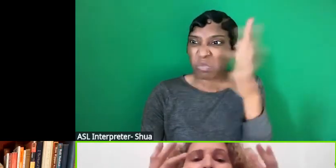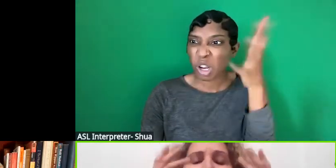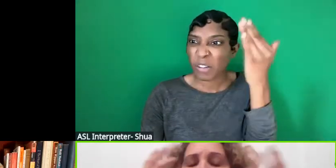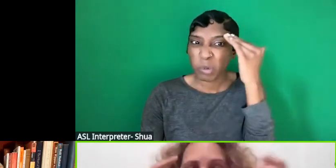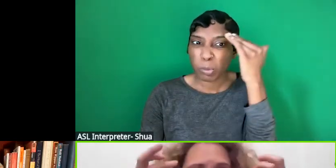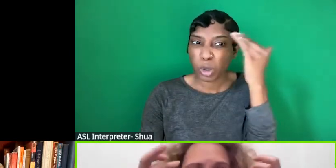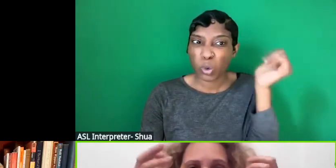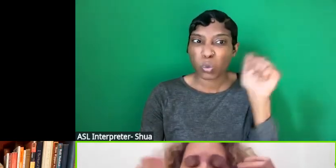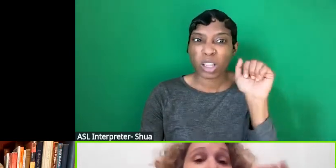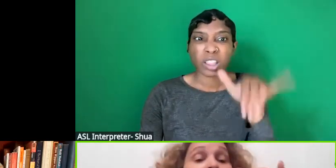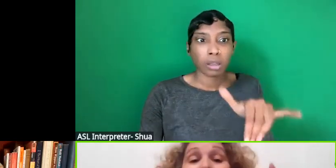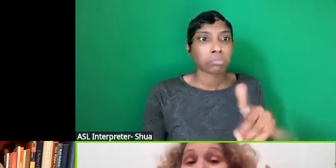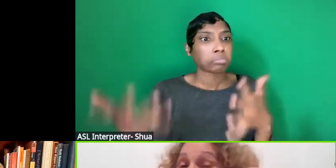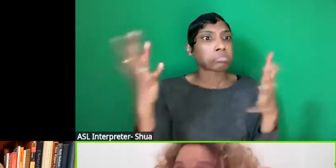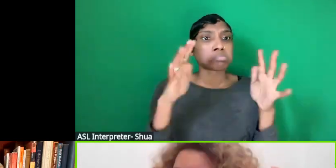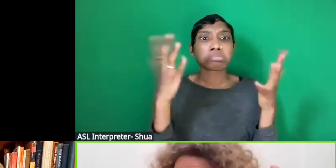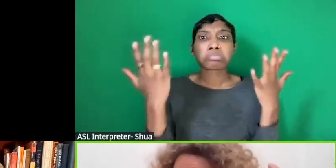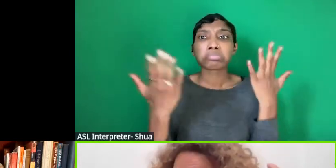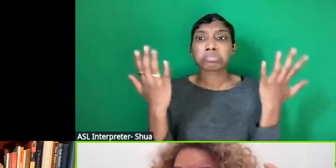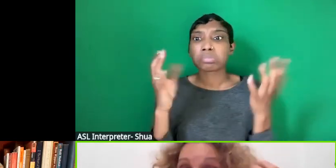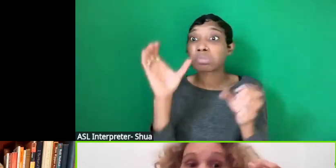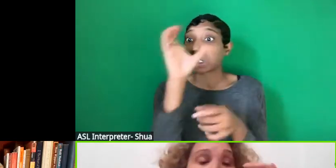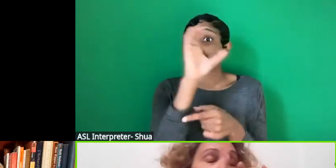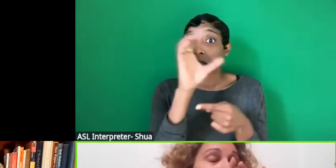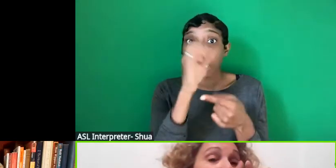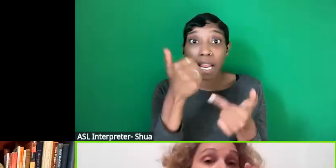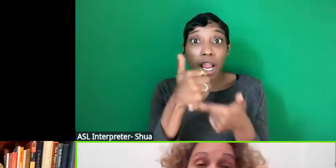way, all put together, like seeking help,